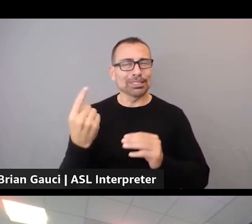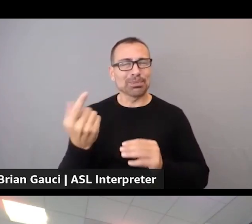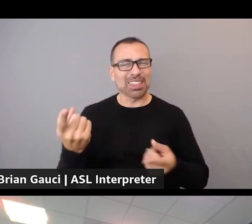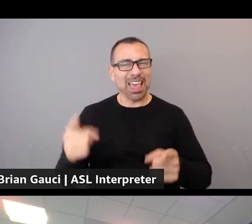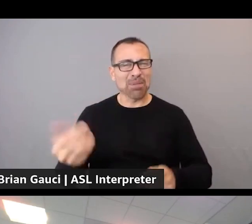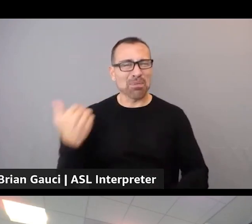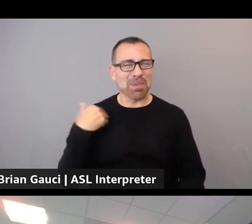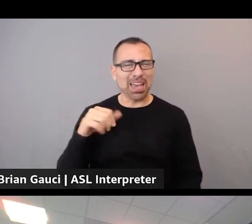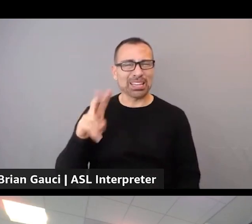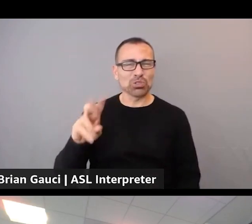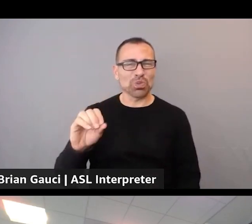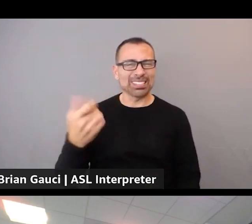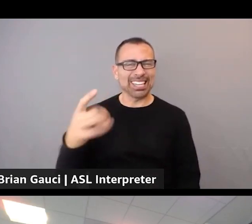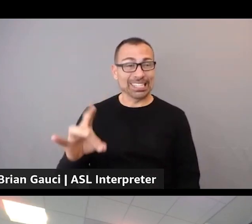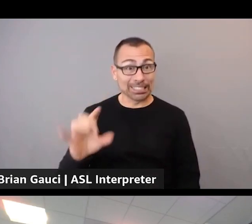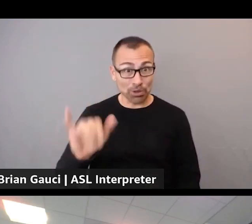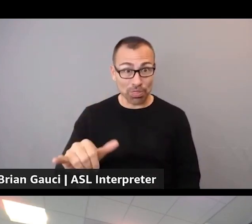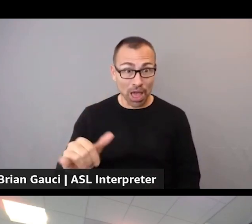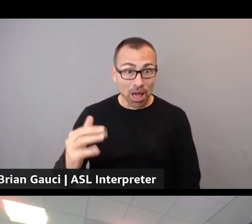had to call that out.